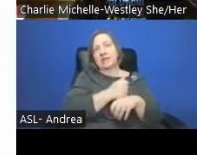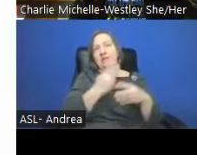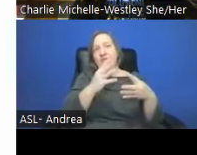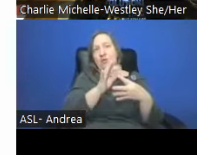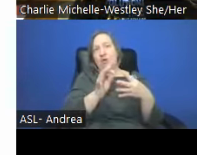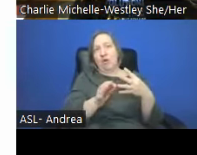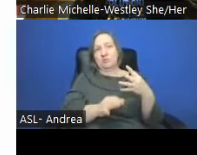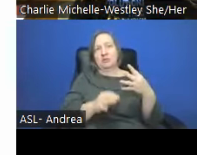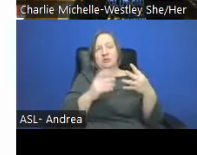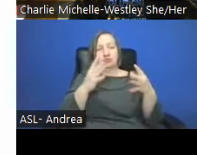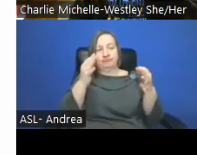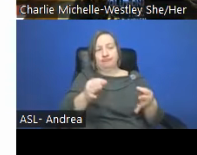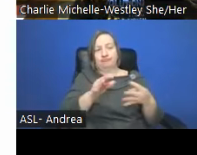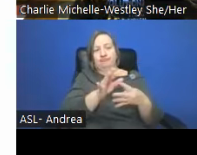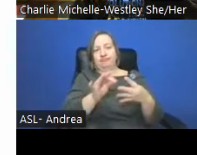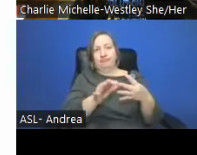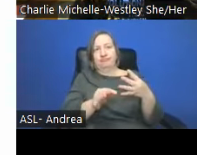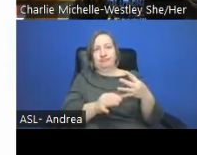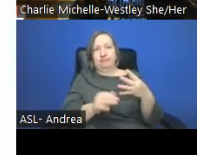all cases.